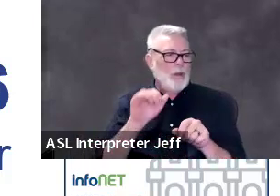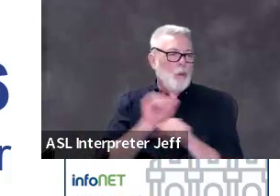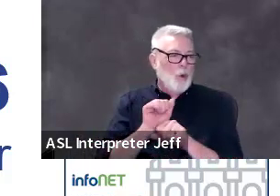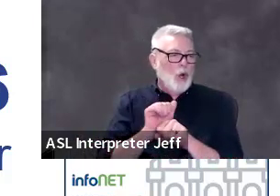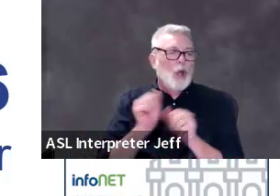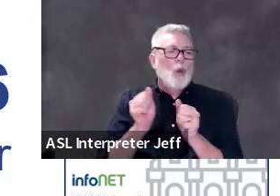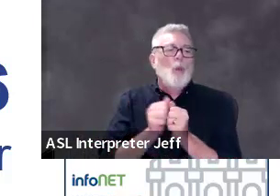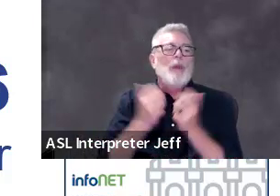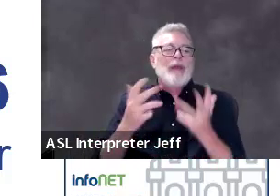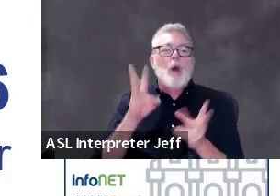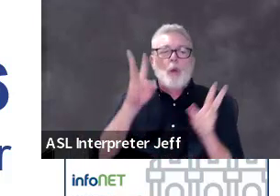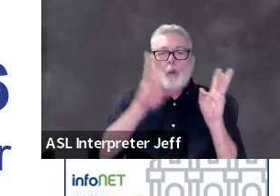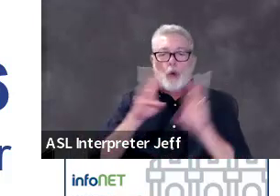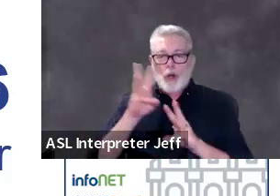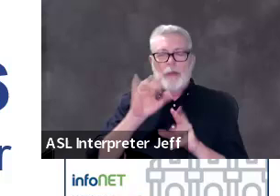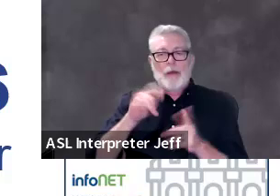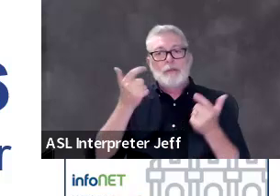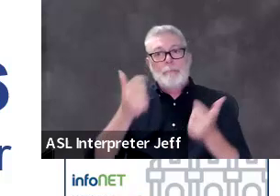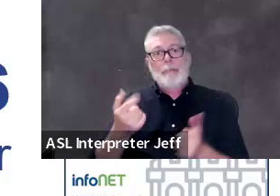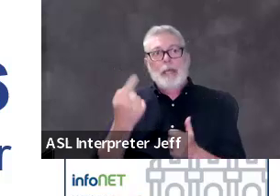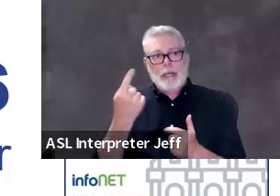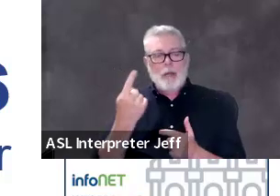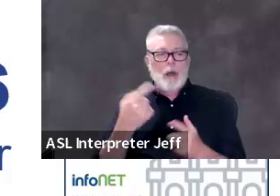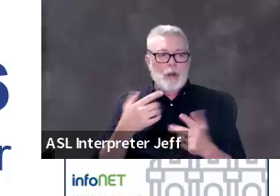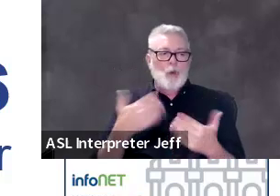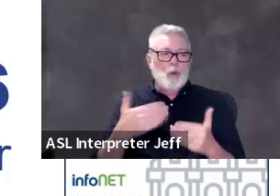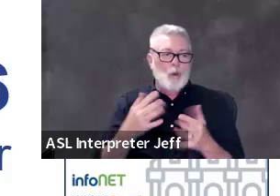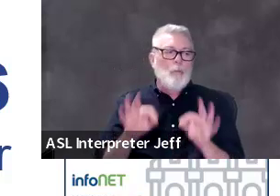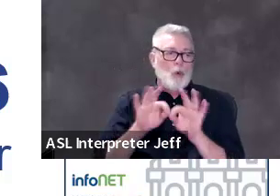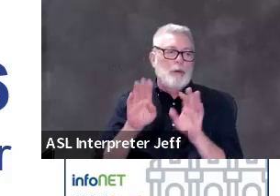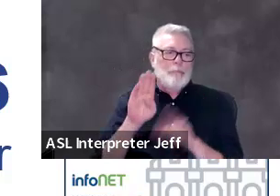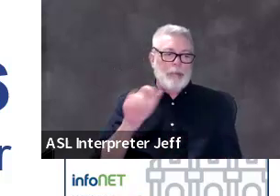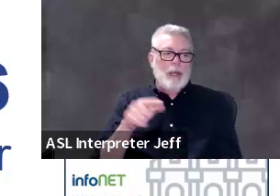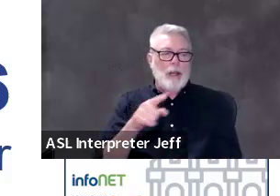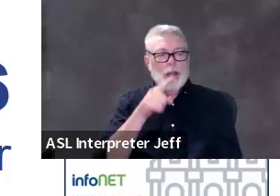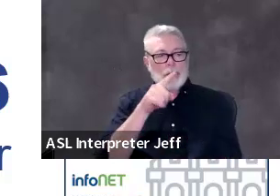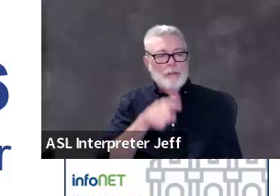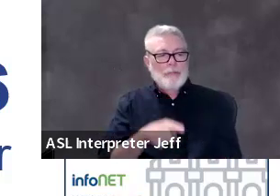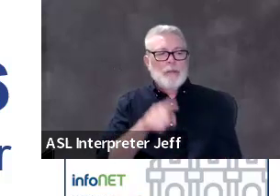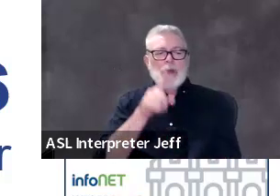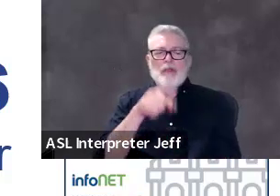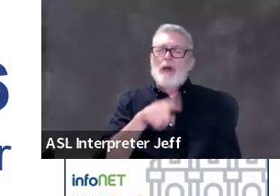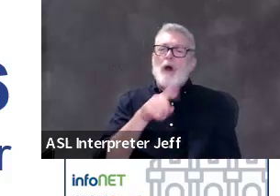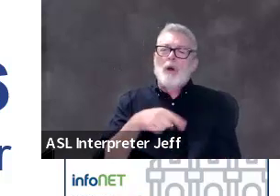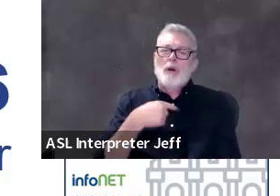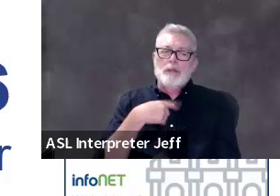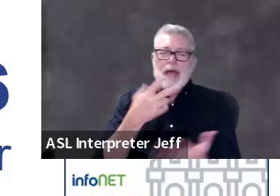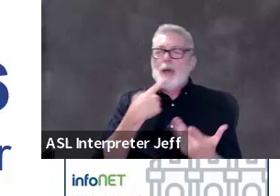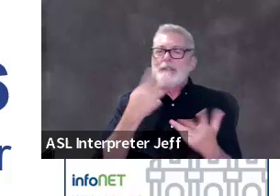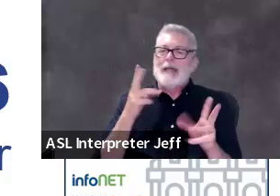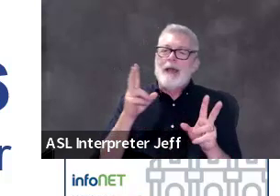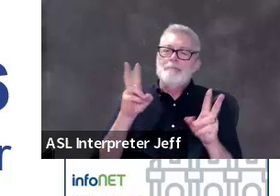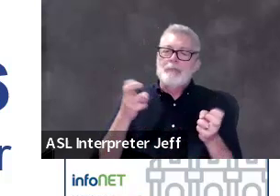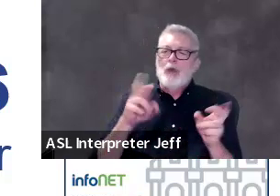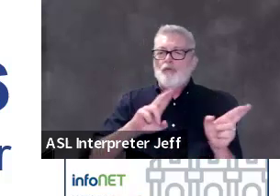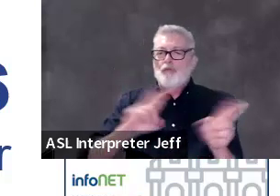worry. It was a big one as well. But those, I would consider those ripe for next year. So